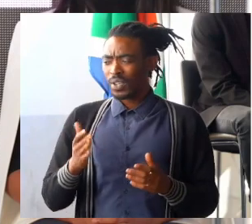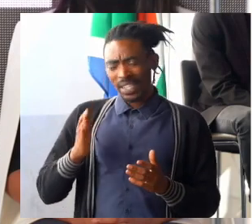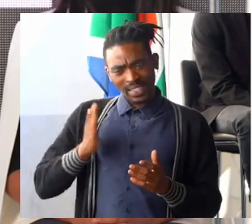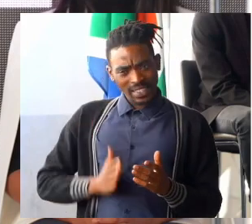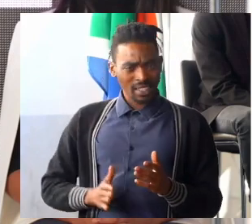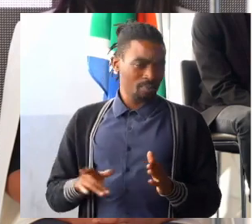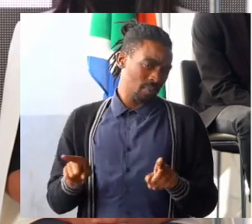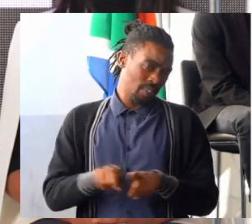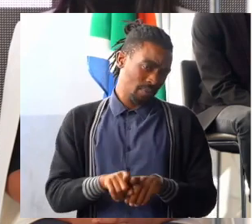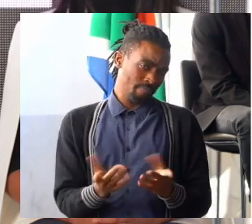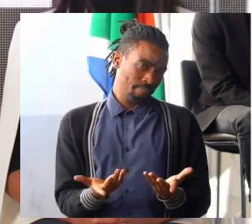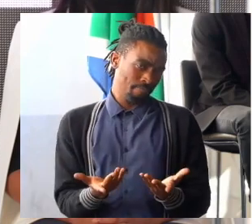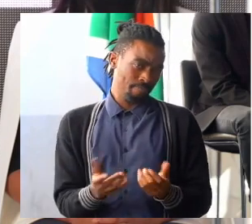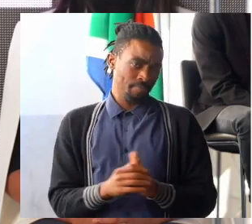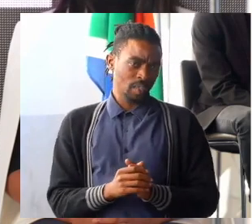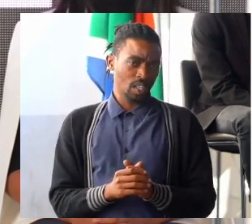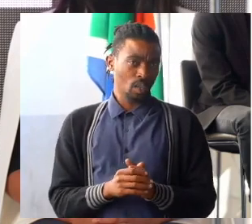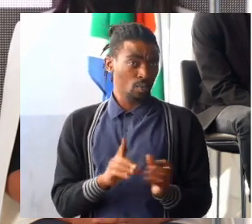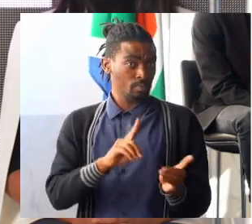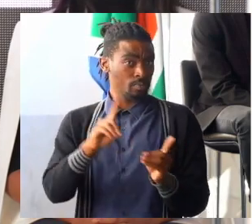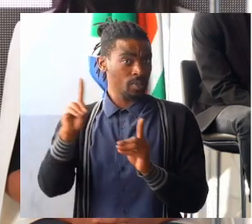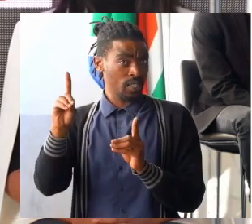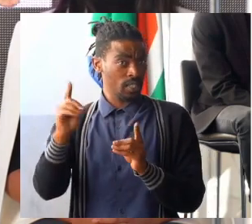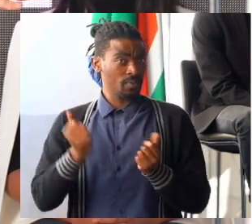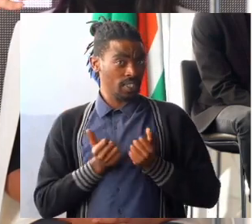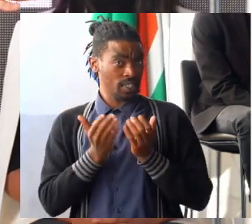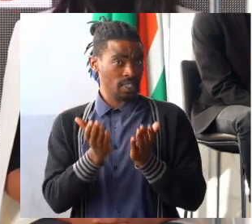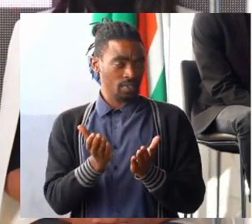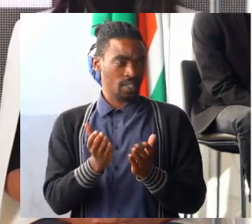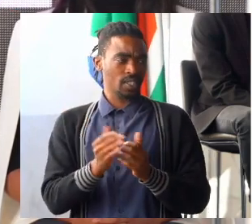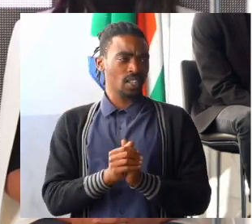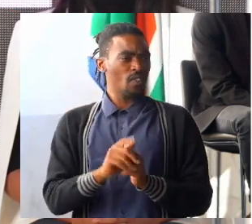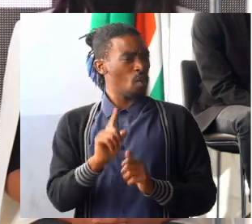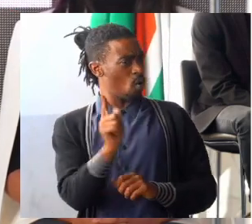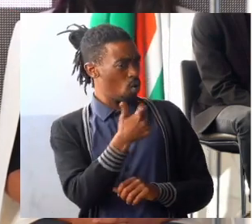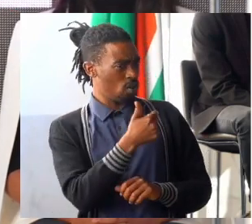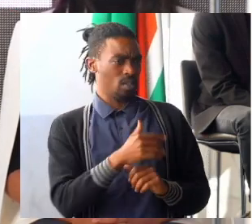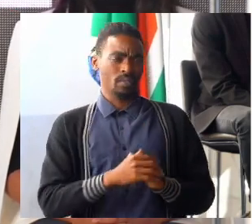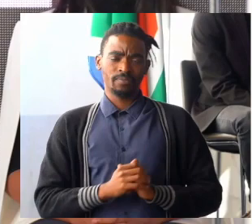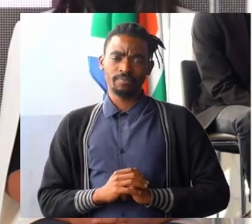nationwide are going to deliver for all of you, for everyone.